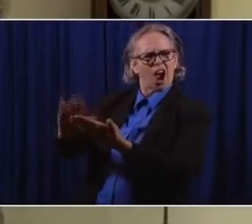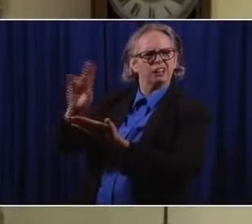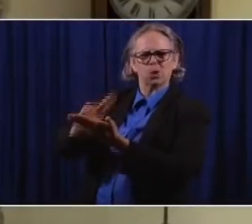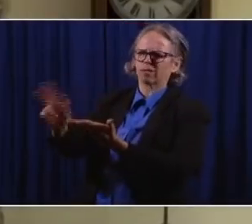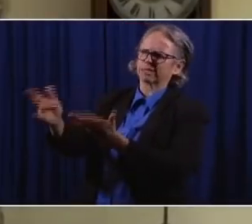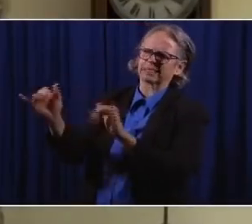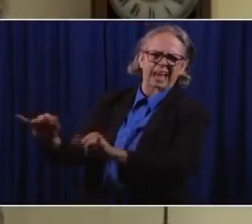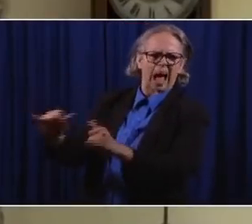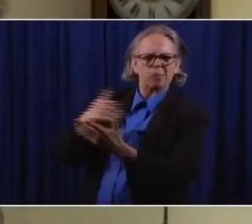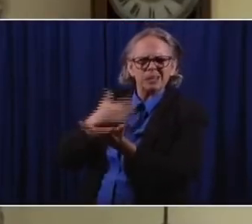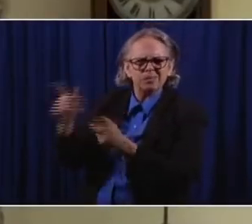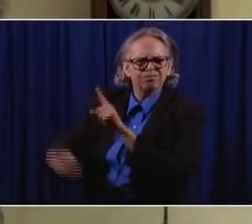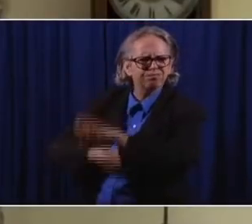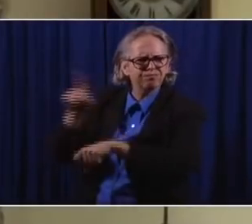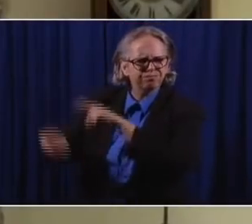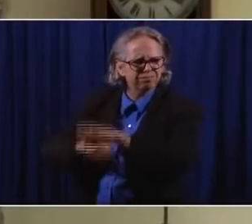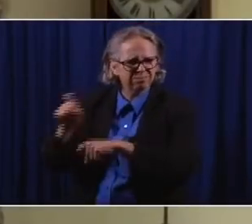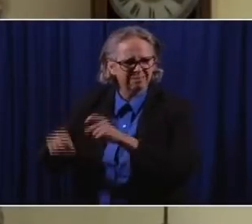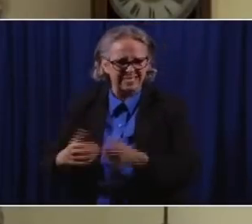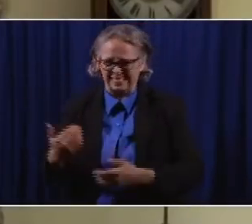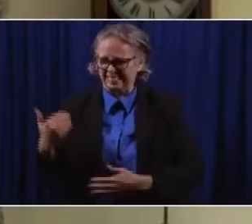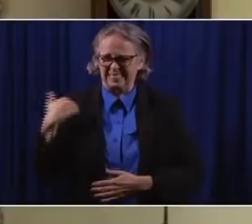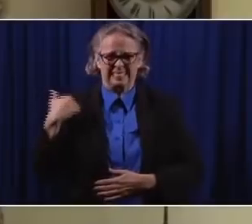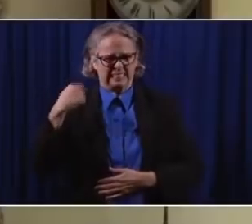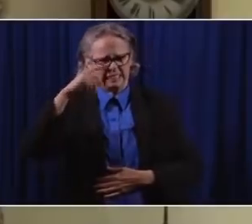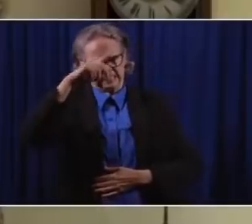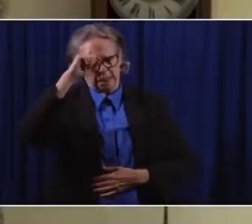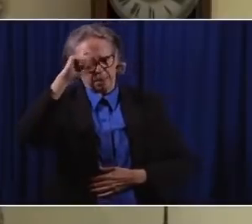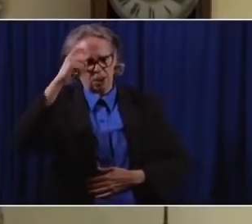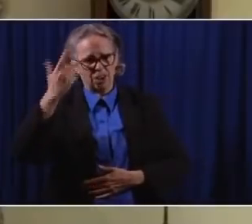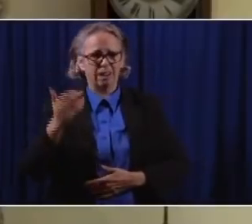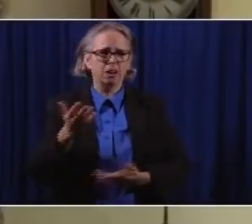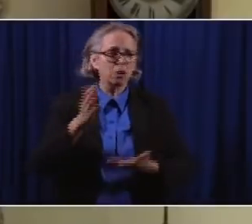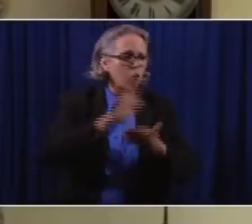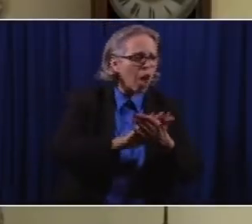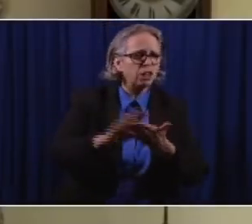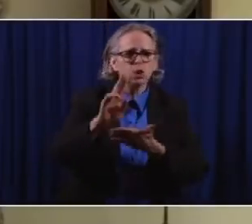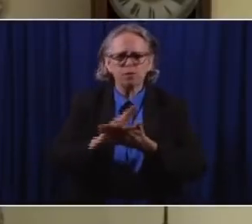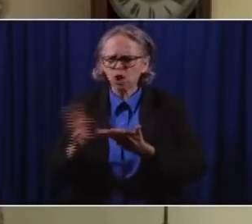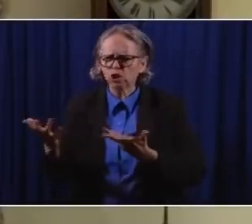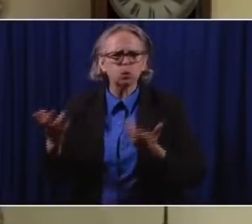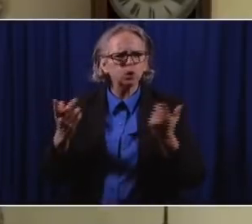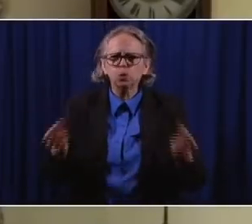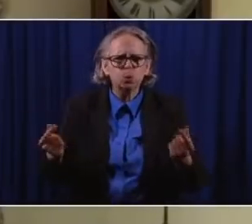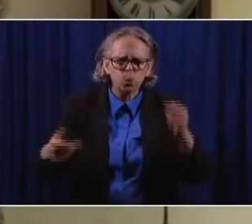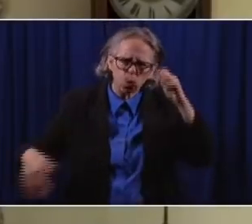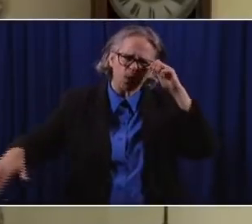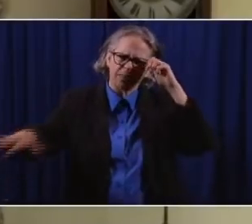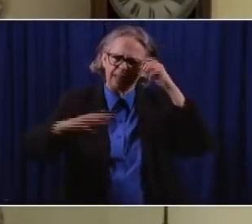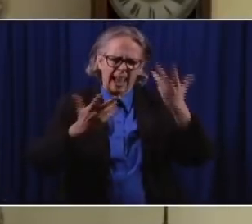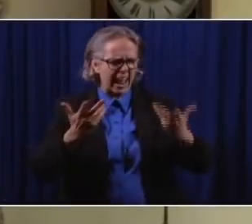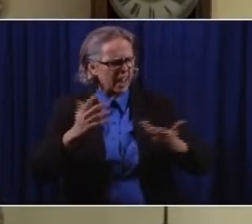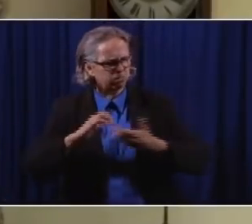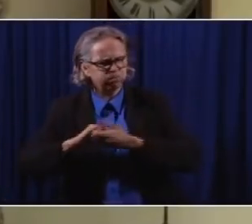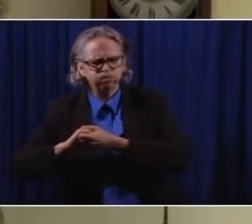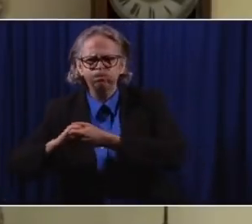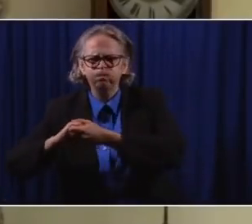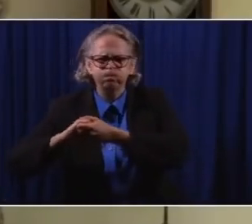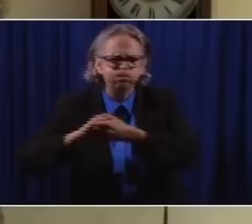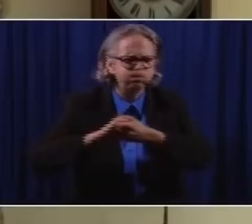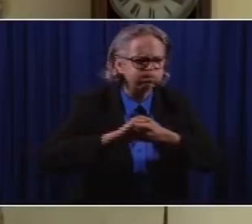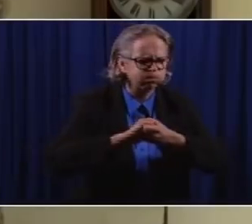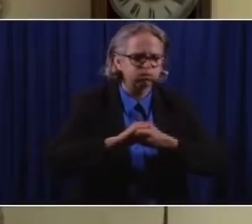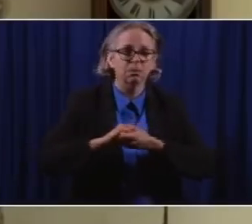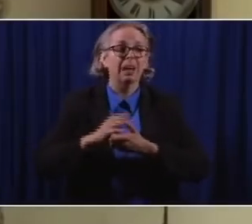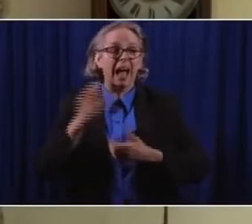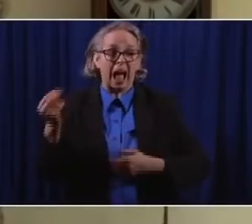This summer, in partnership with our colleges and universities, the health department introduced guidance for